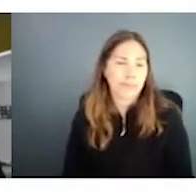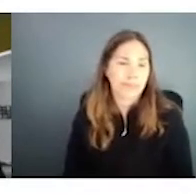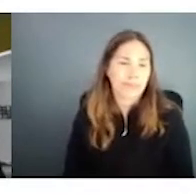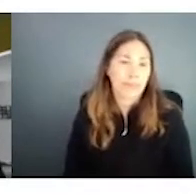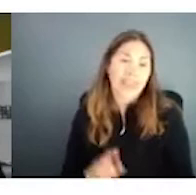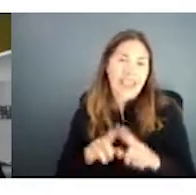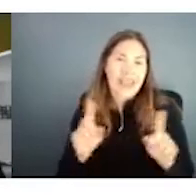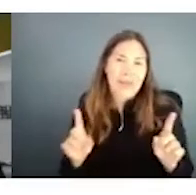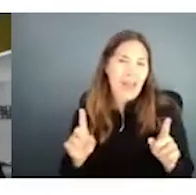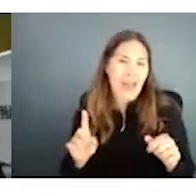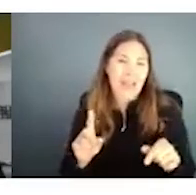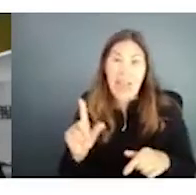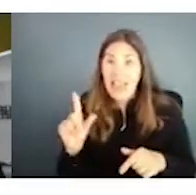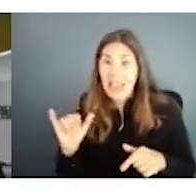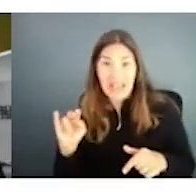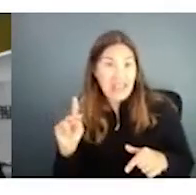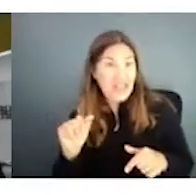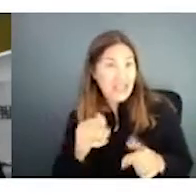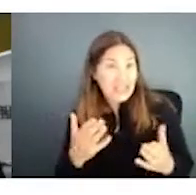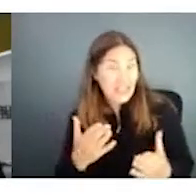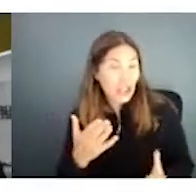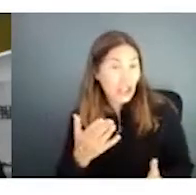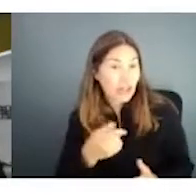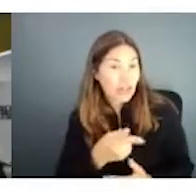But if Linda's here, maybe she should.